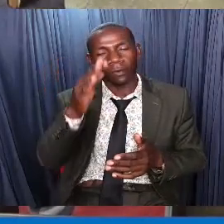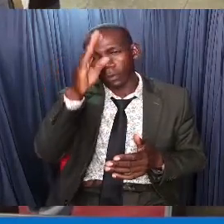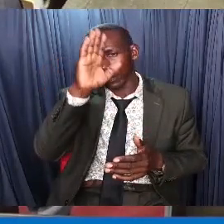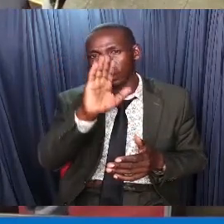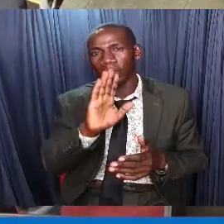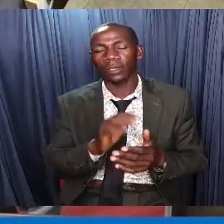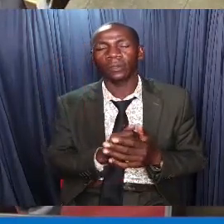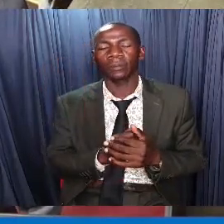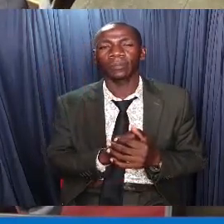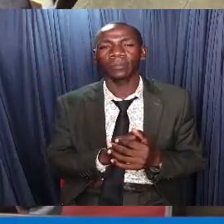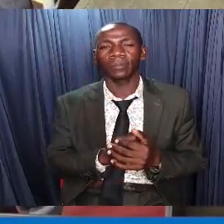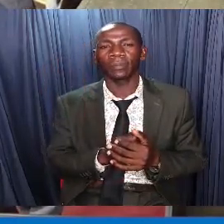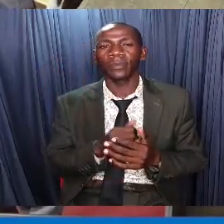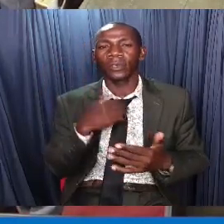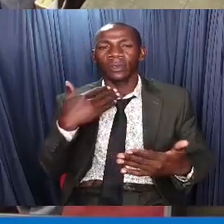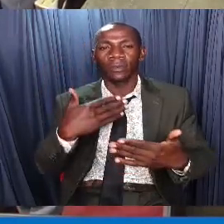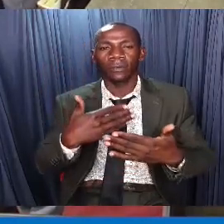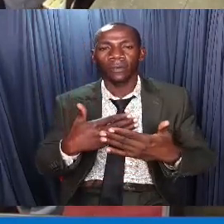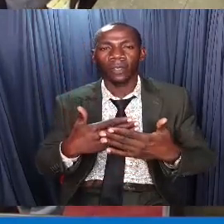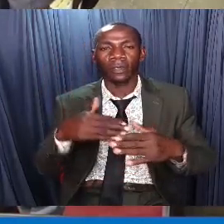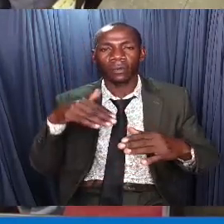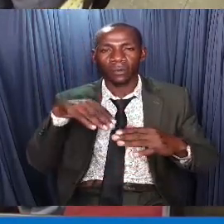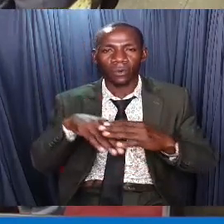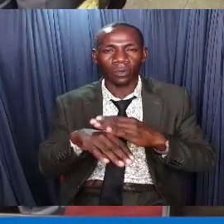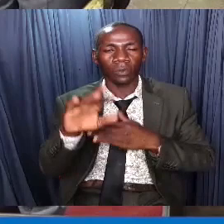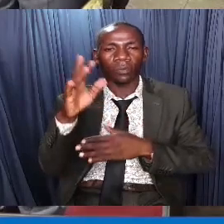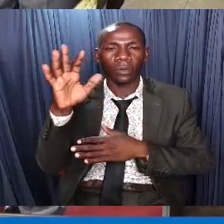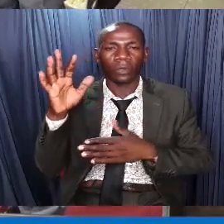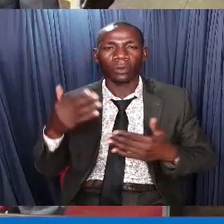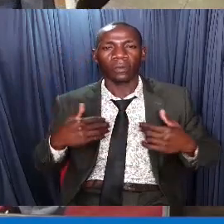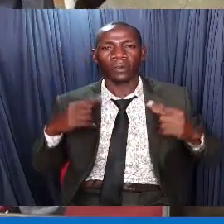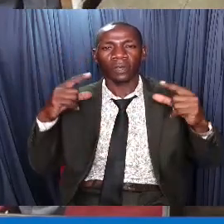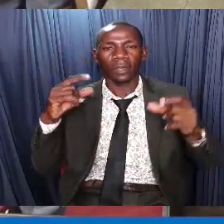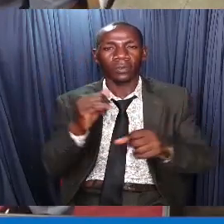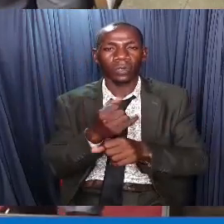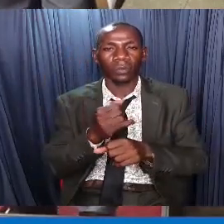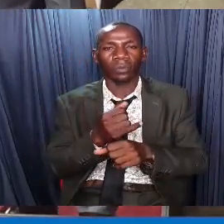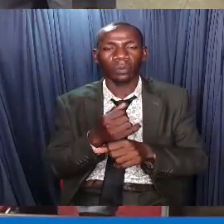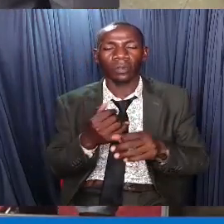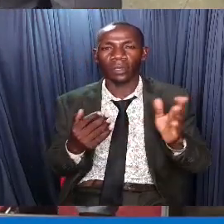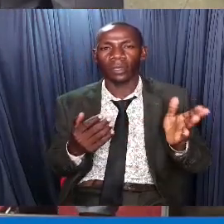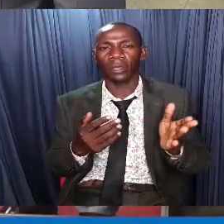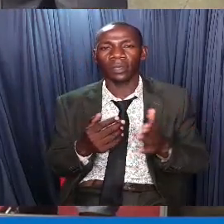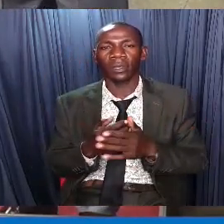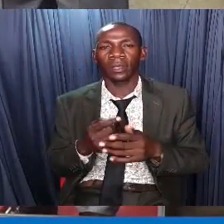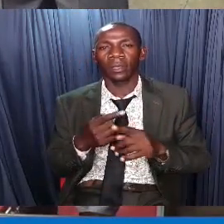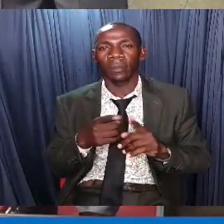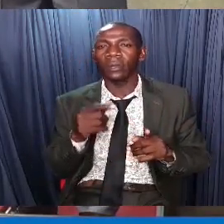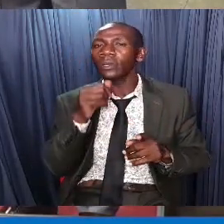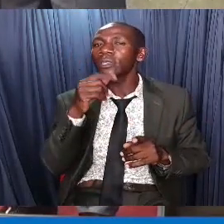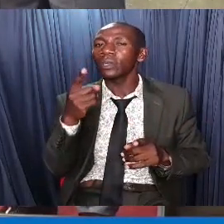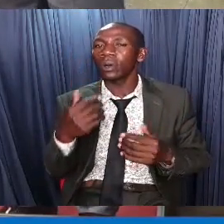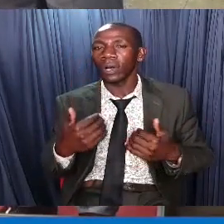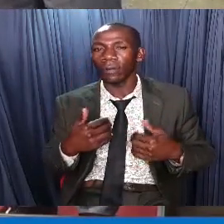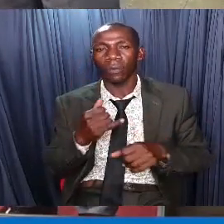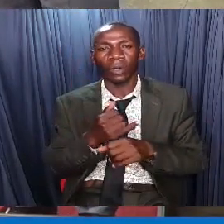God. Sijafikia kule kwenda porini kupata kazi kubwa kama waliona kazi. I've not attained the water question. Lakini sisemi wale waliona